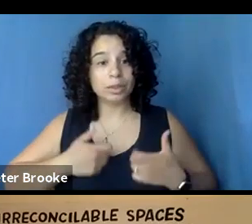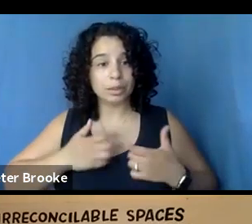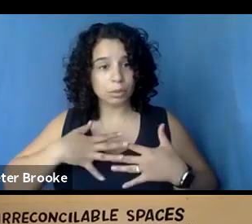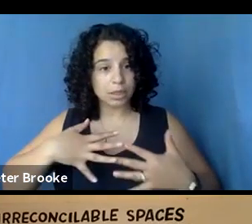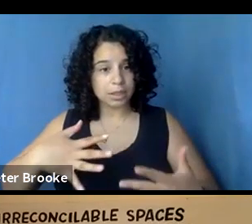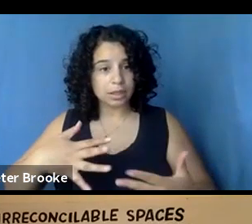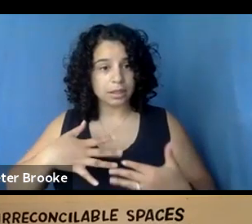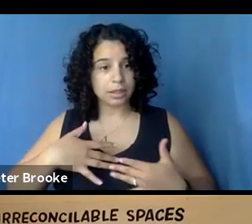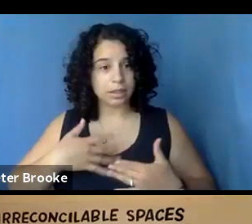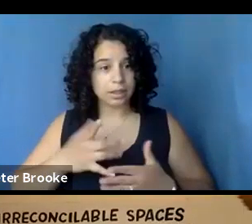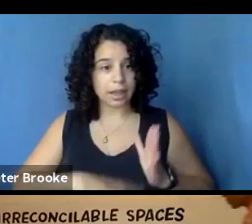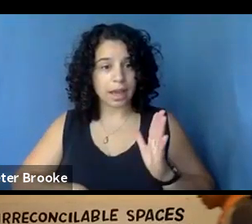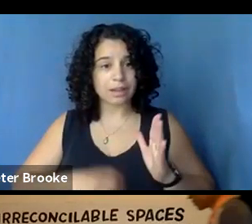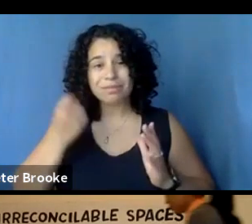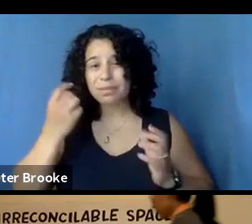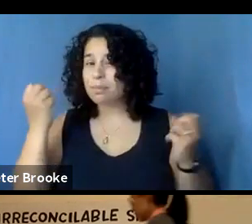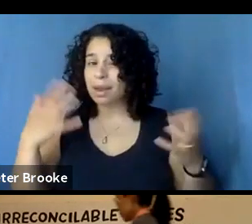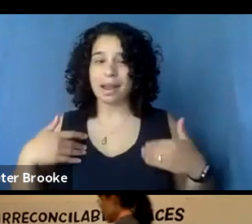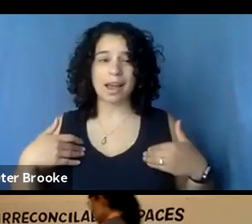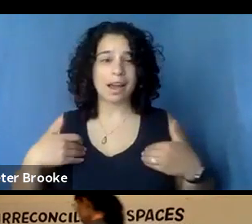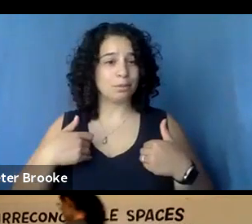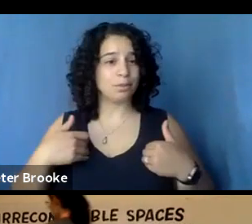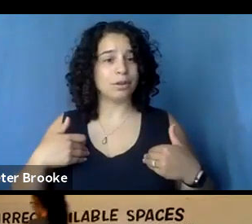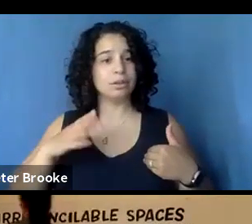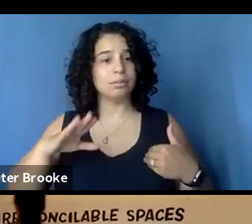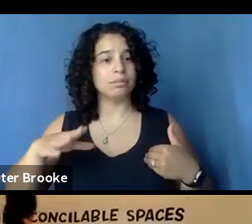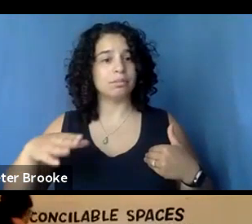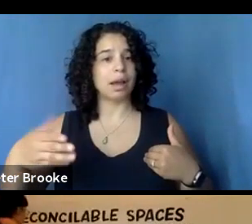Many of these animals died.